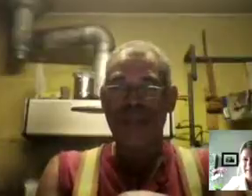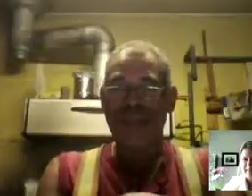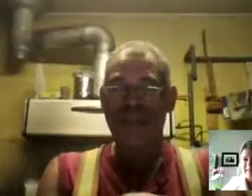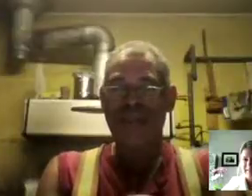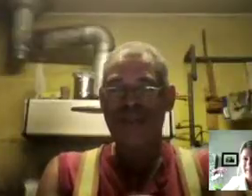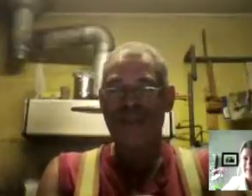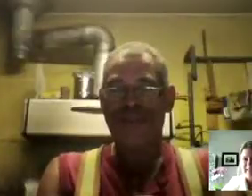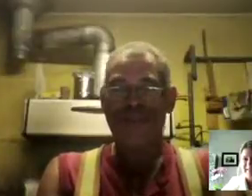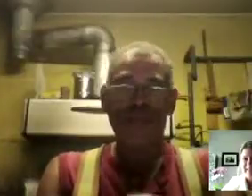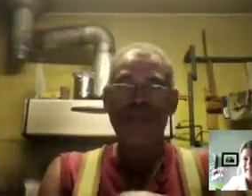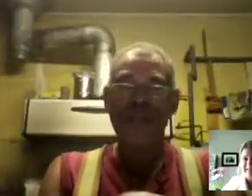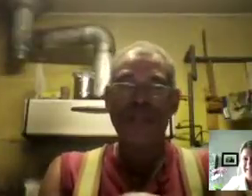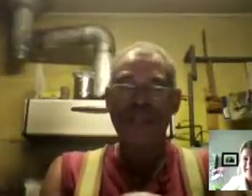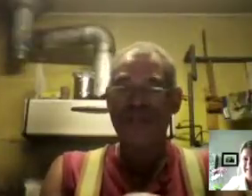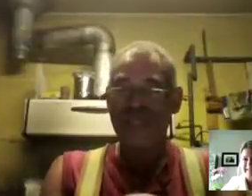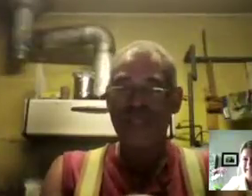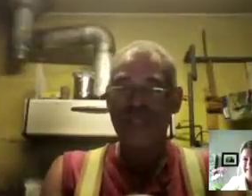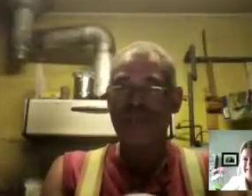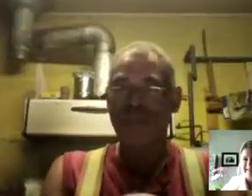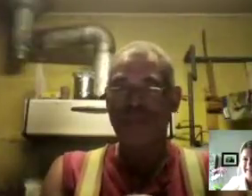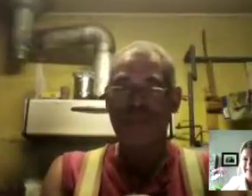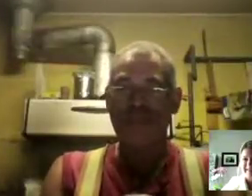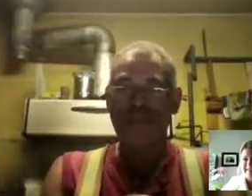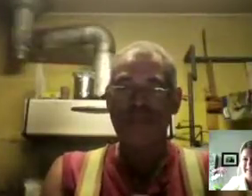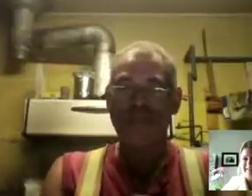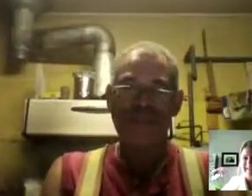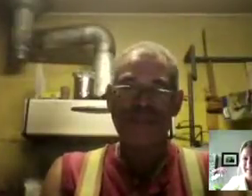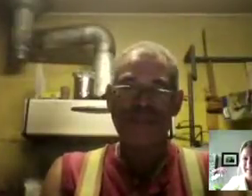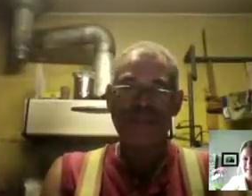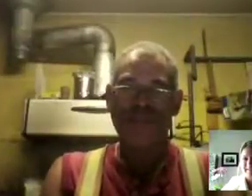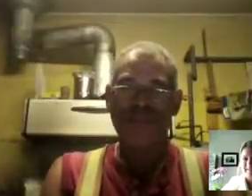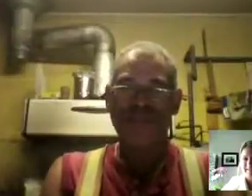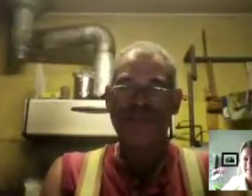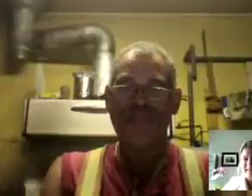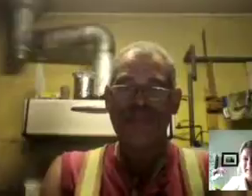hungry. I may not be getting rich, but I'm not going hungry.